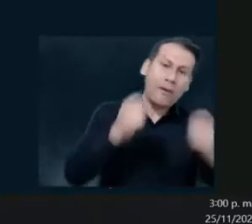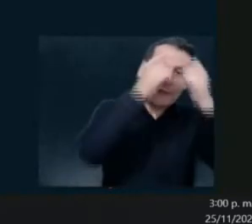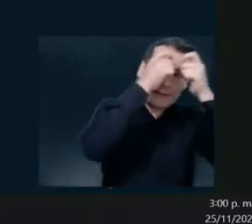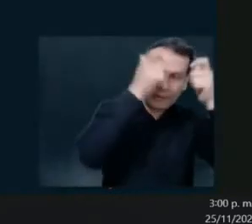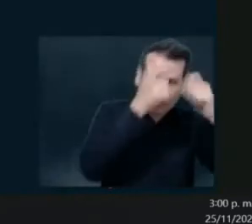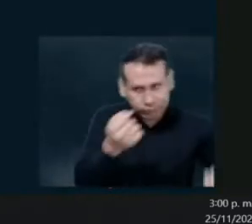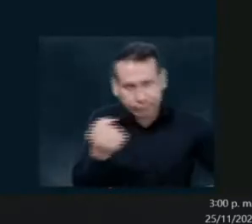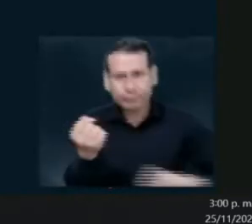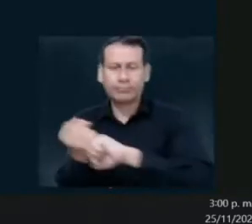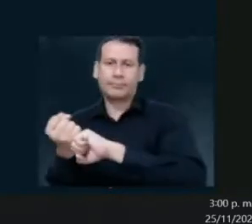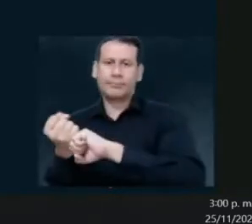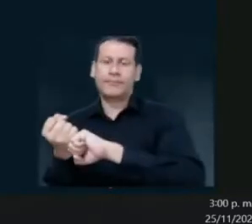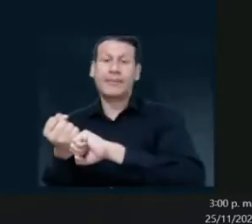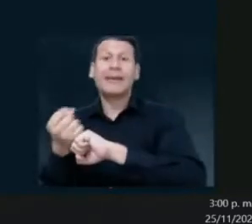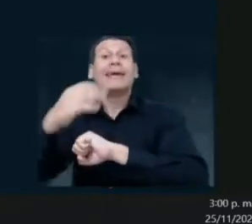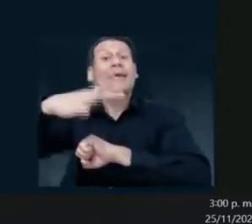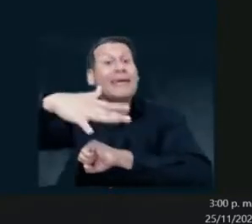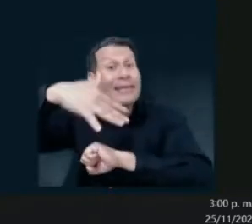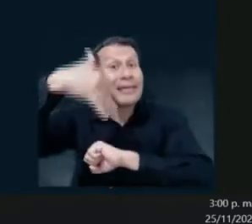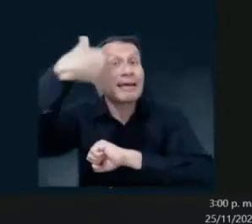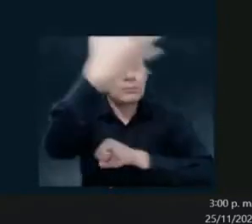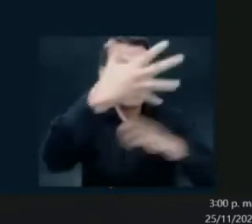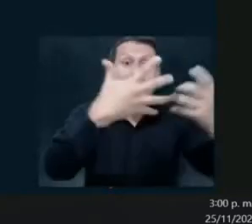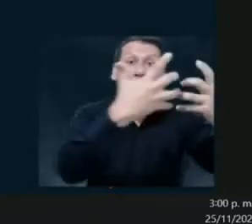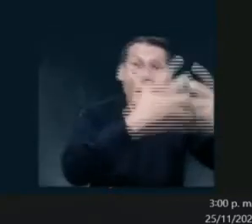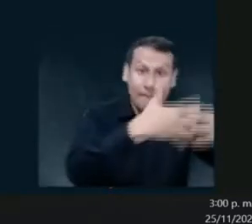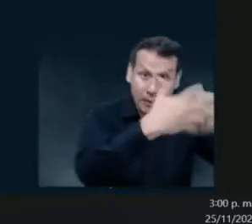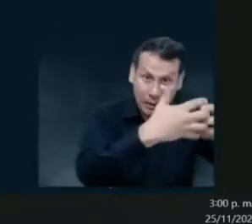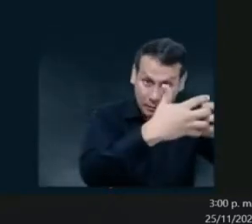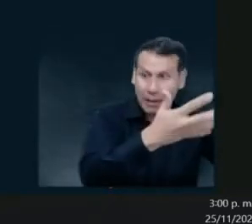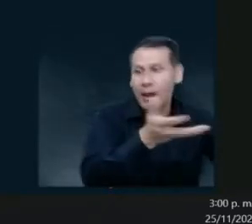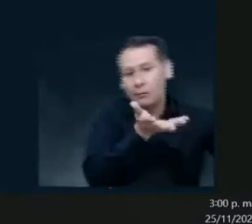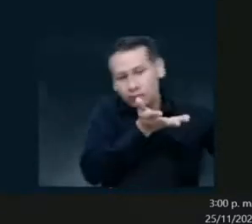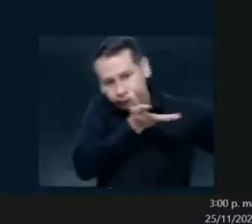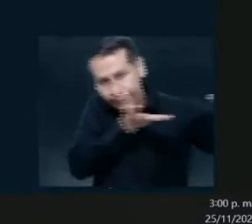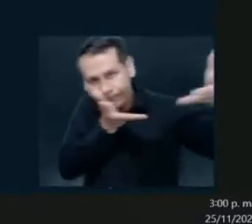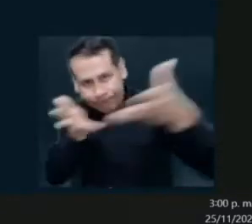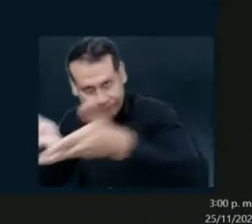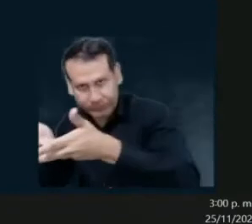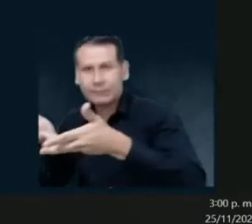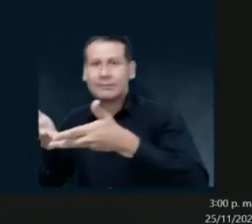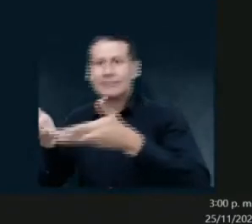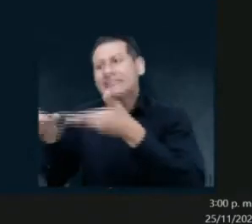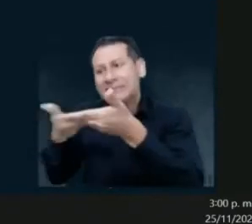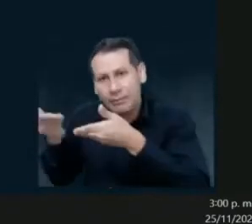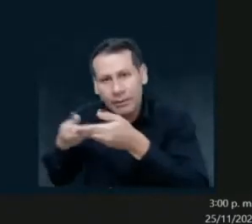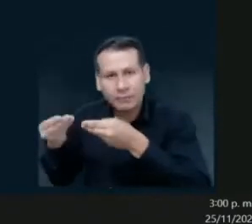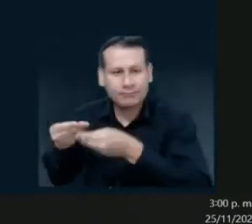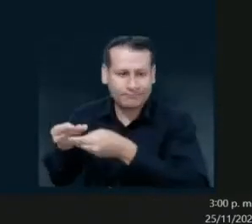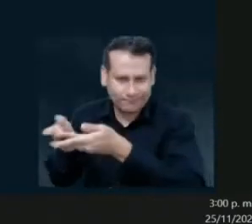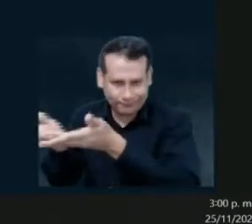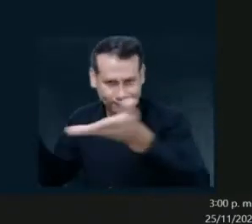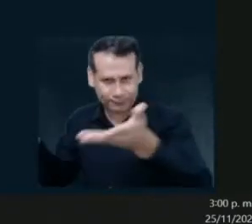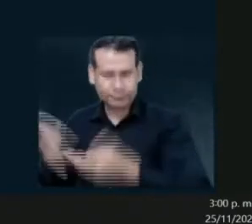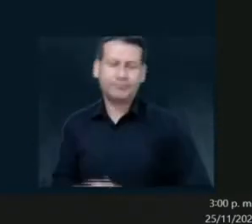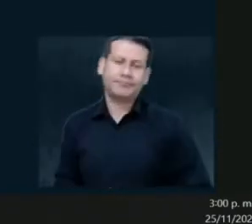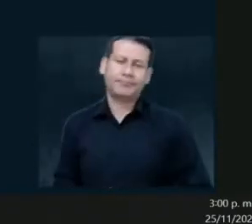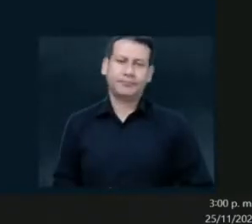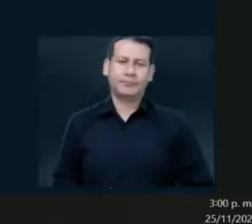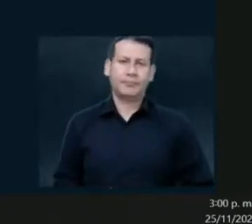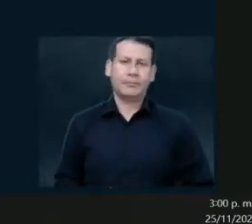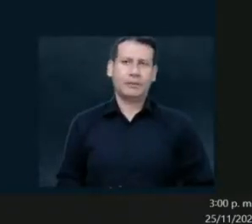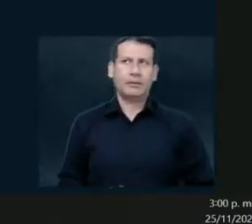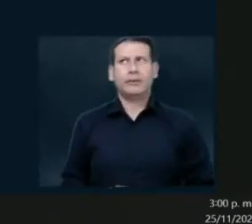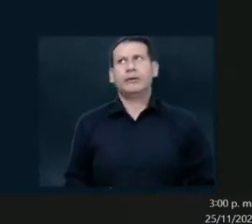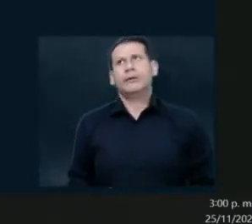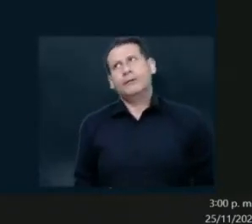state so that they can get to these suppliers and or to cover some town. It's not a